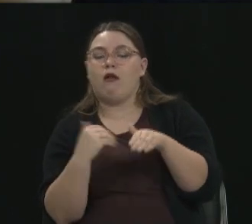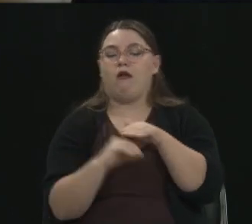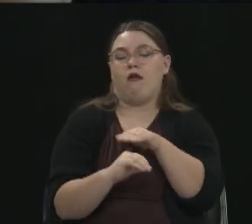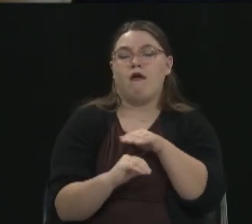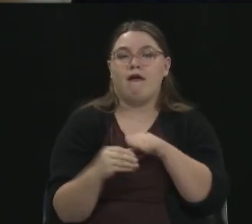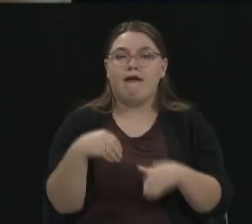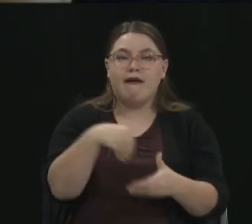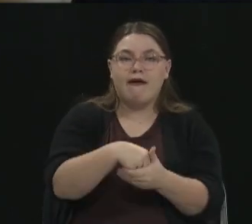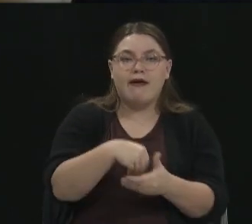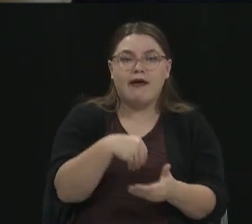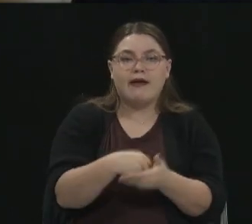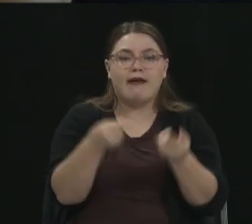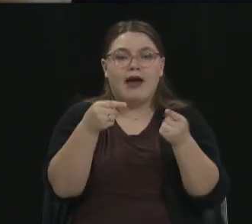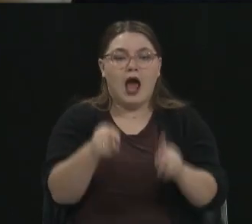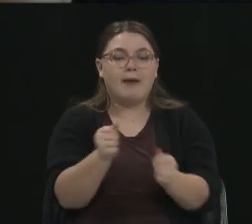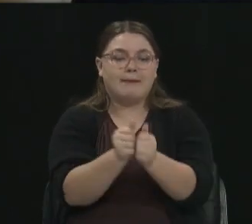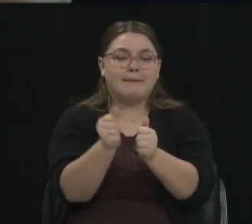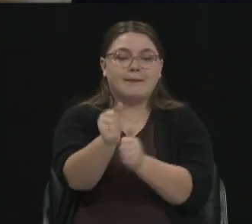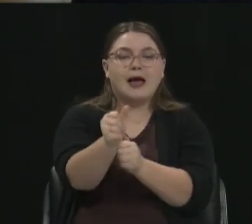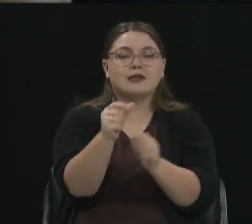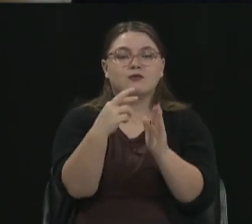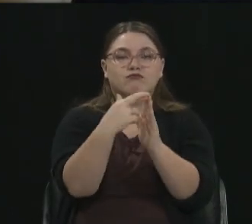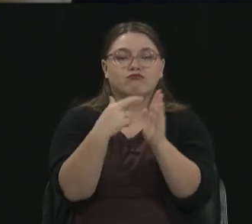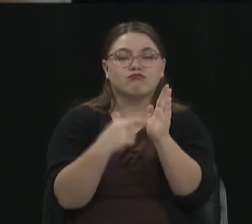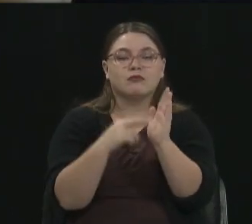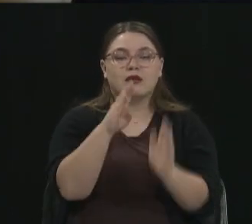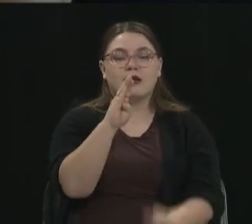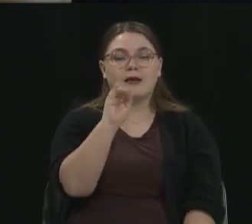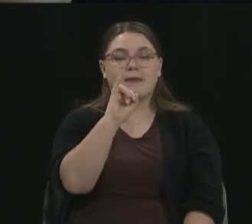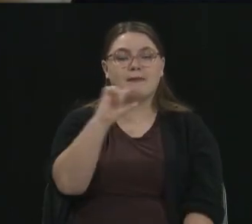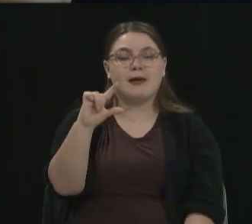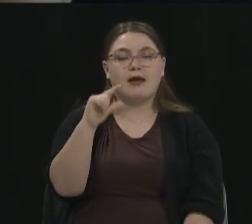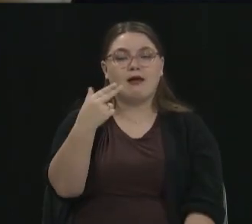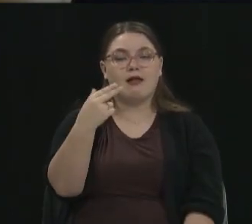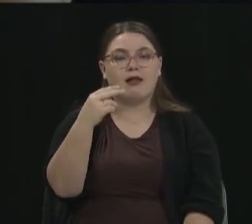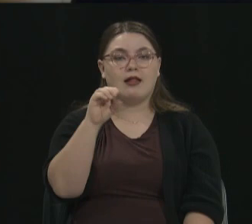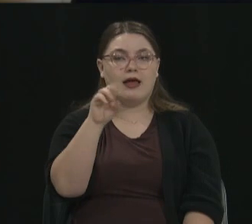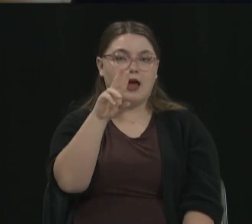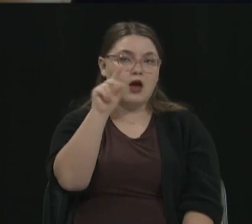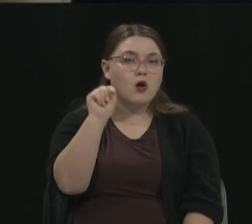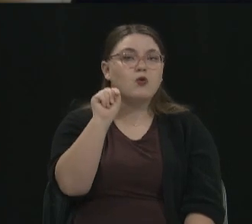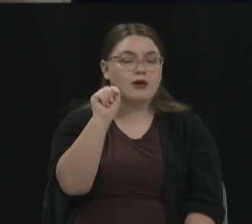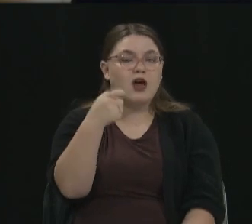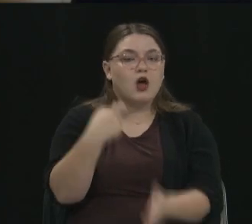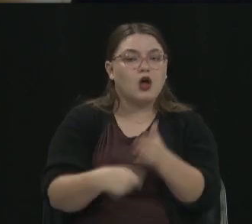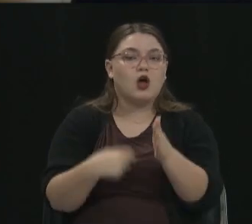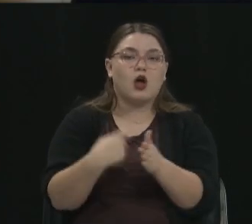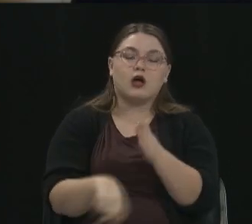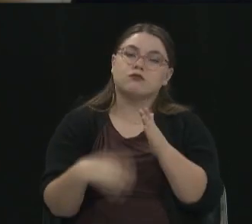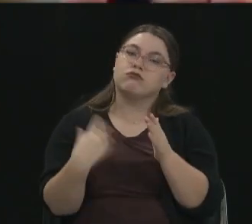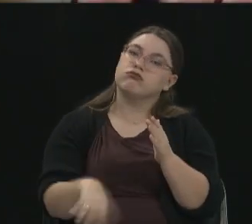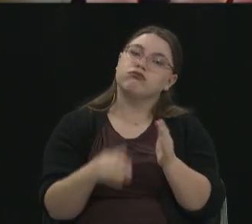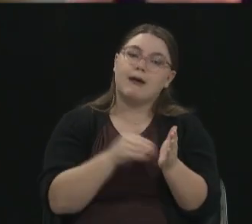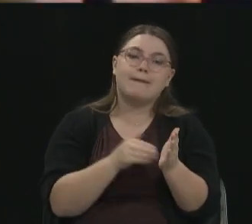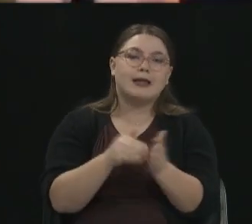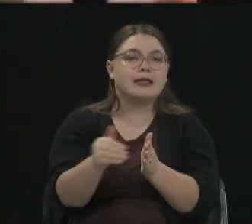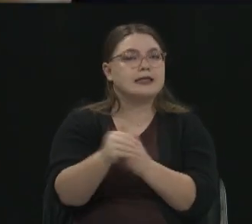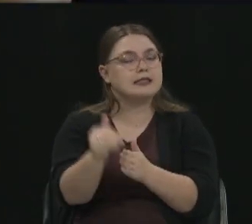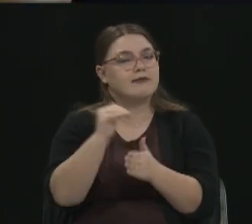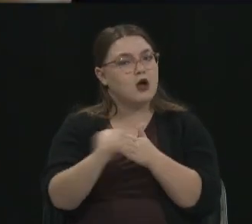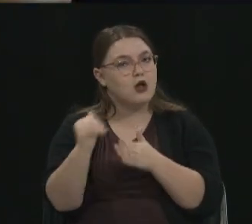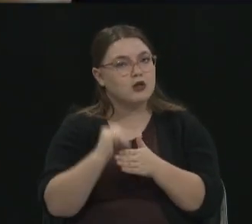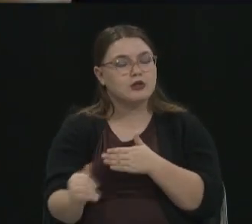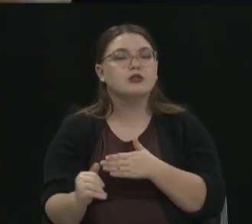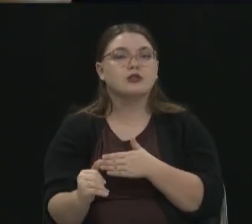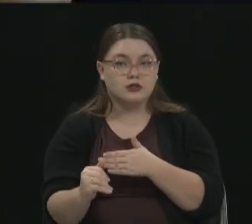a bailout that's going to cost Ohio ratepayers over $1 billion. Now think about it. You